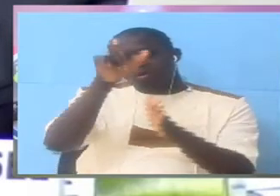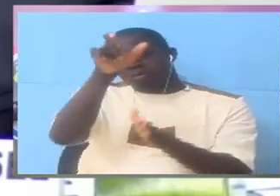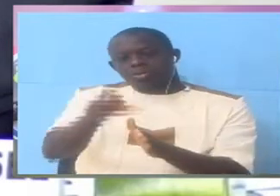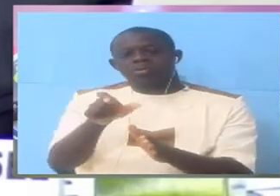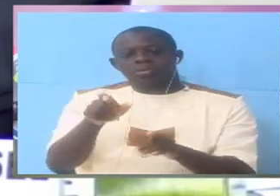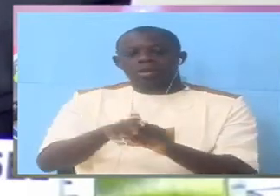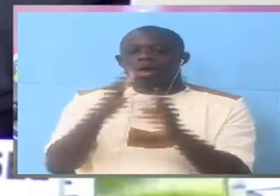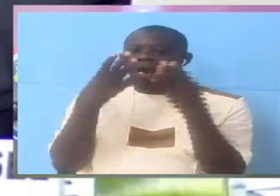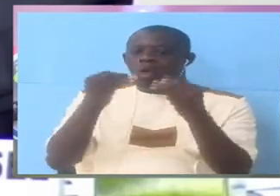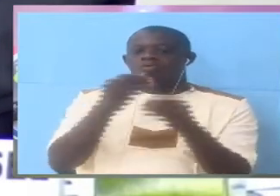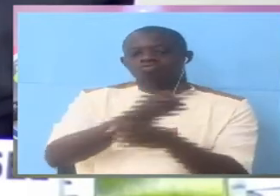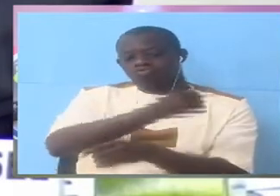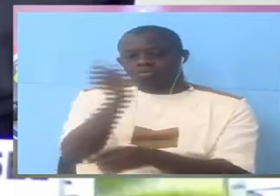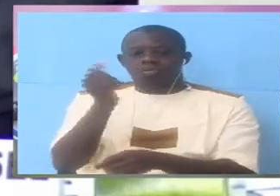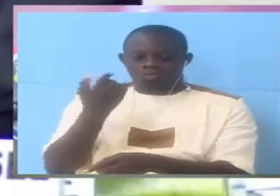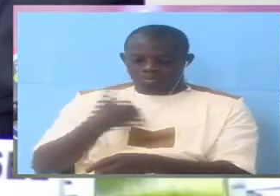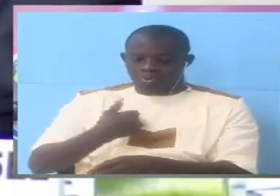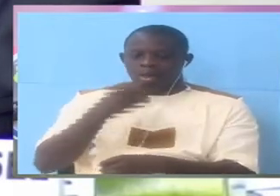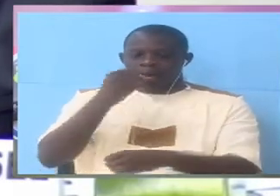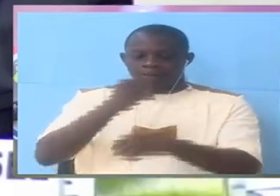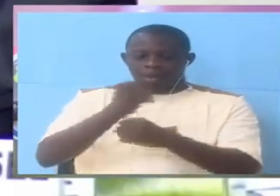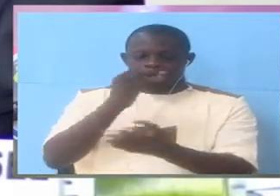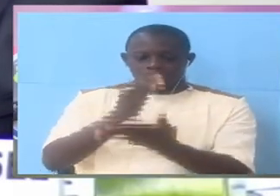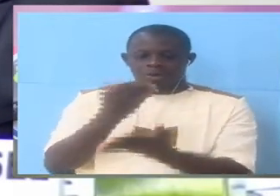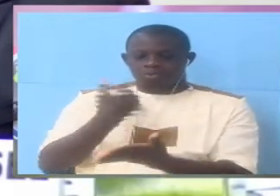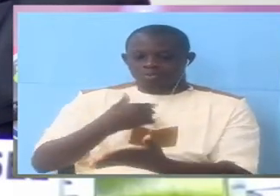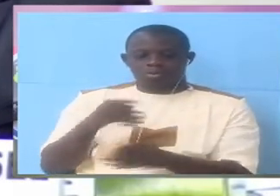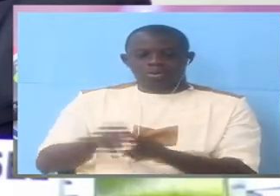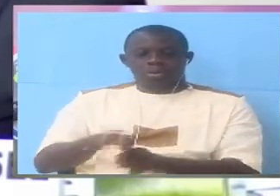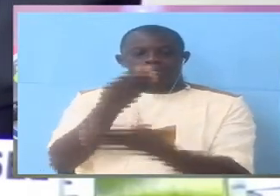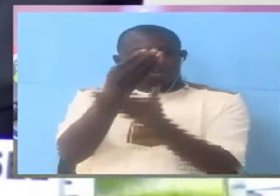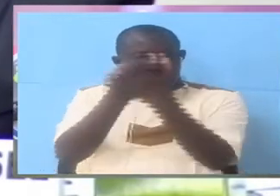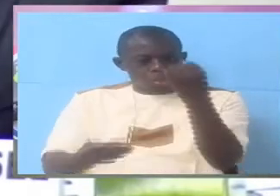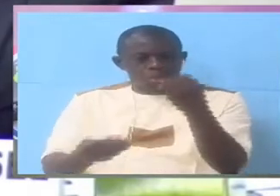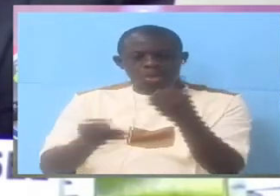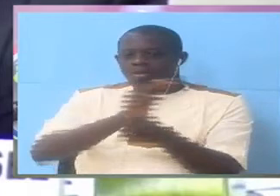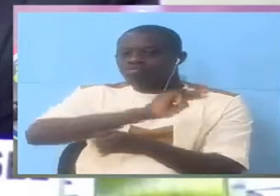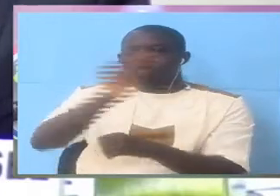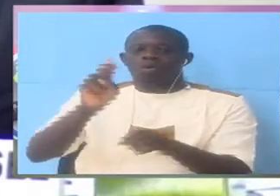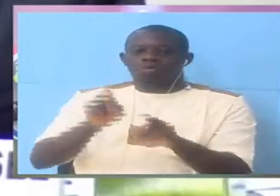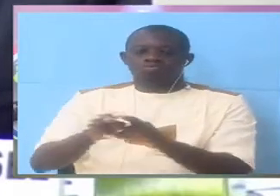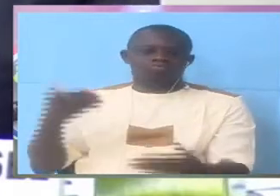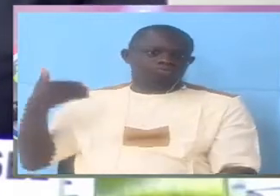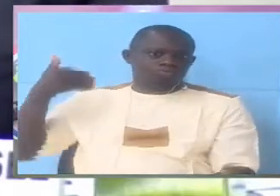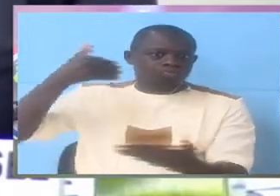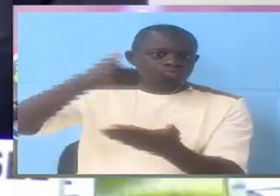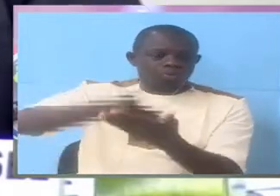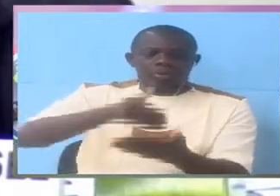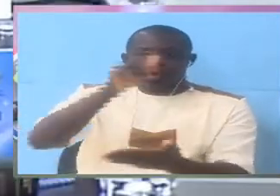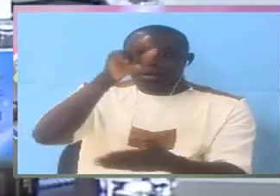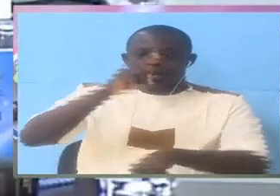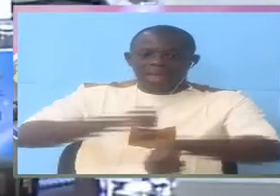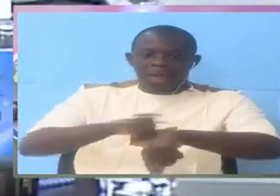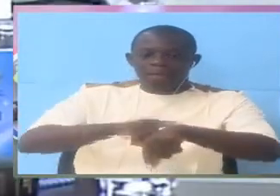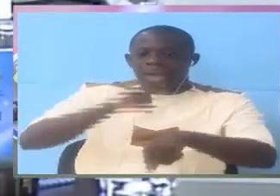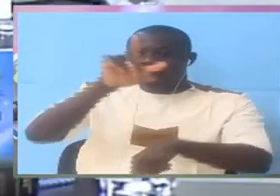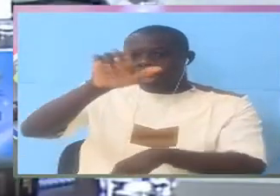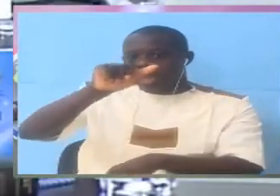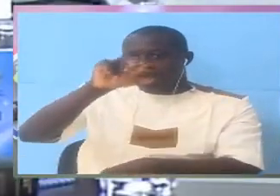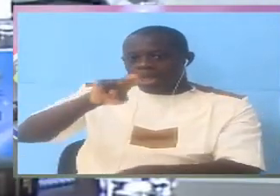That is how you ensured that the people would not escape and run away until Lankabu did it.